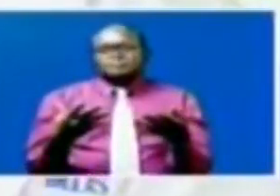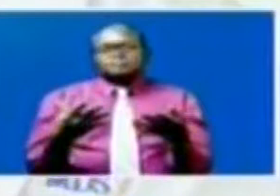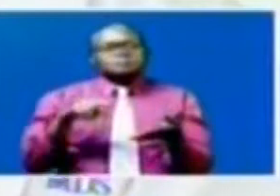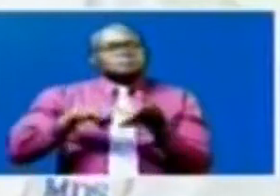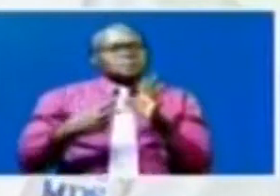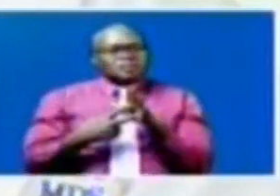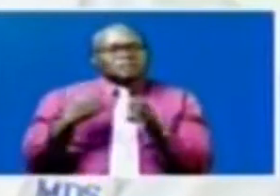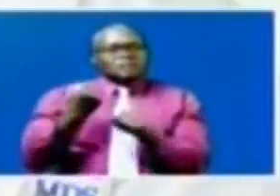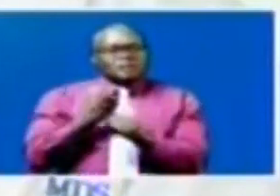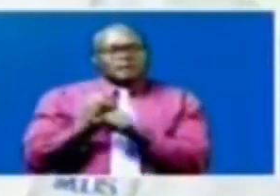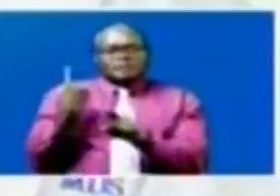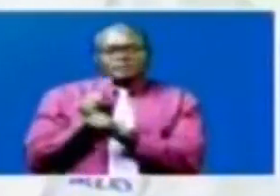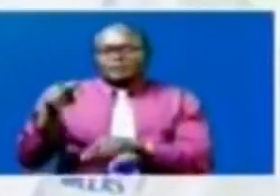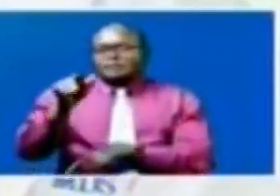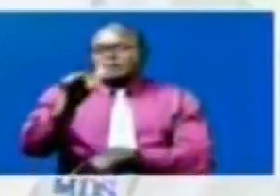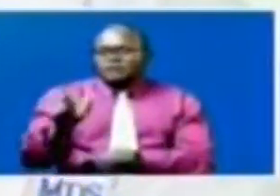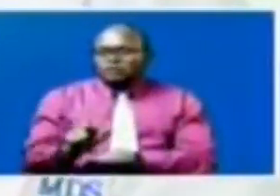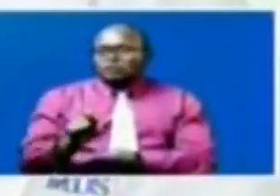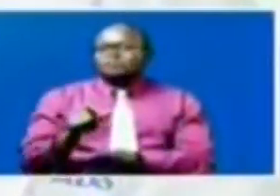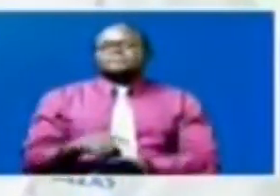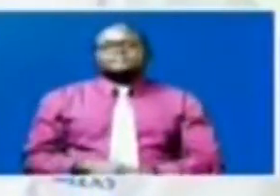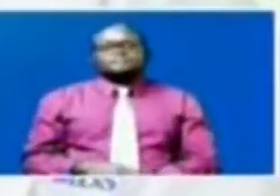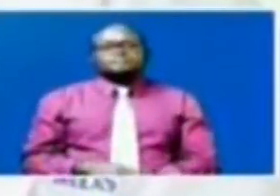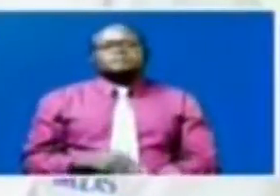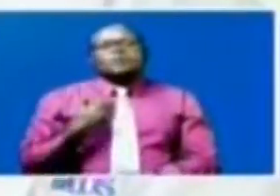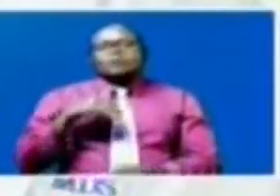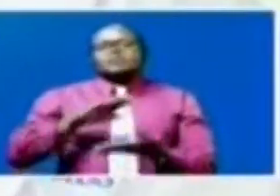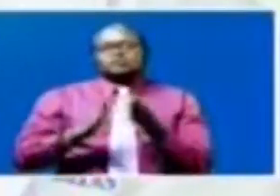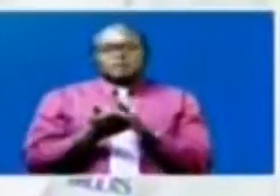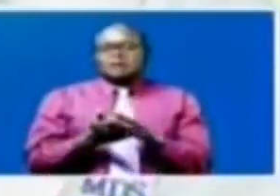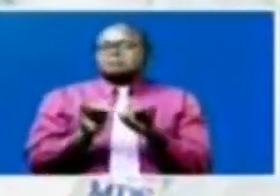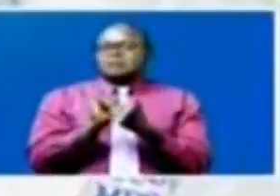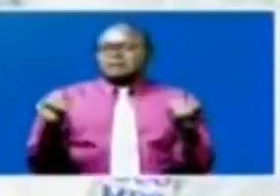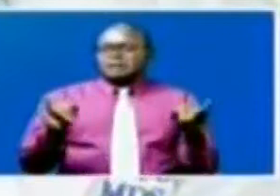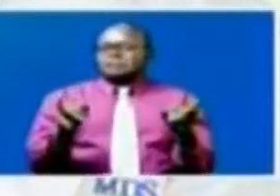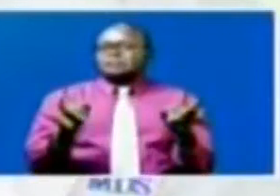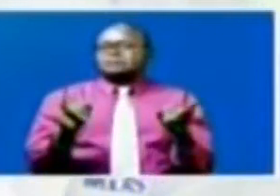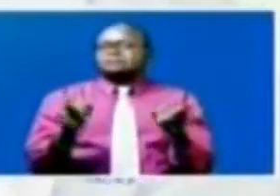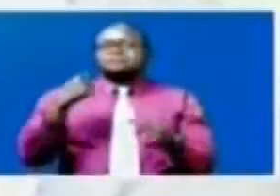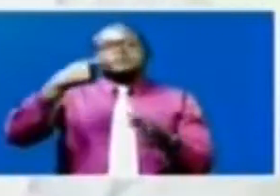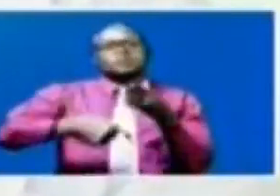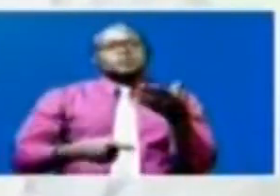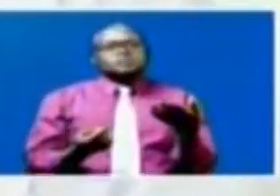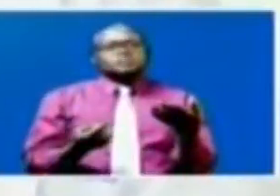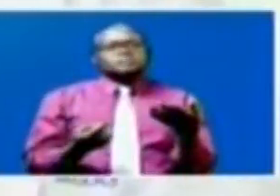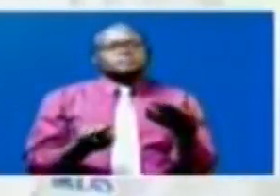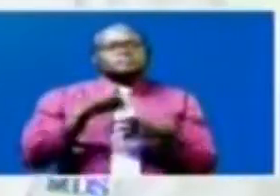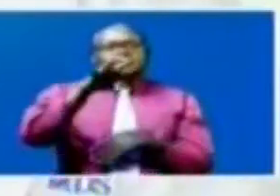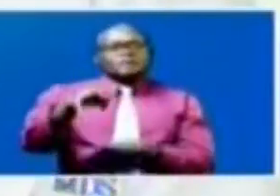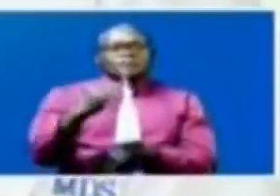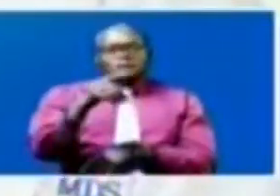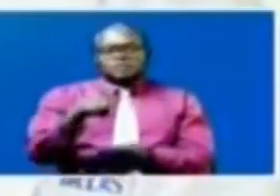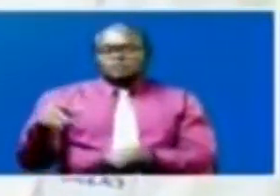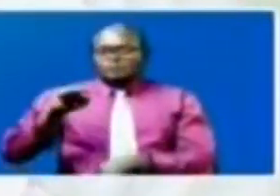mainly be done in the anterior region because you just want the teeth to look aesthetic, and therefore it will cost between anything between 3,000